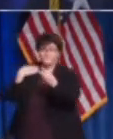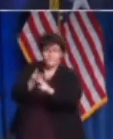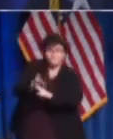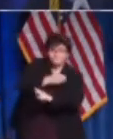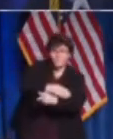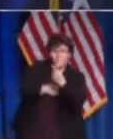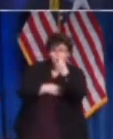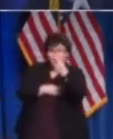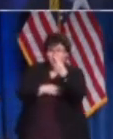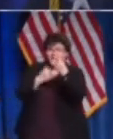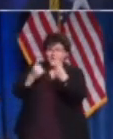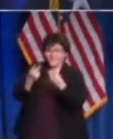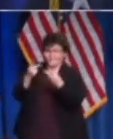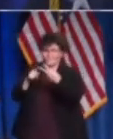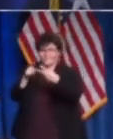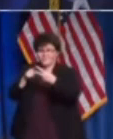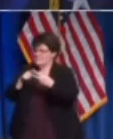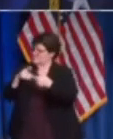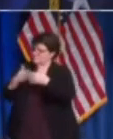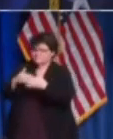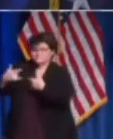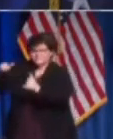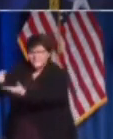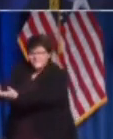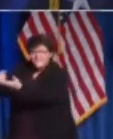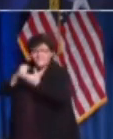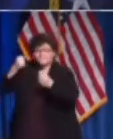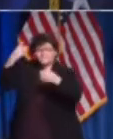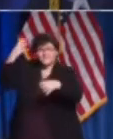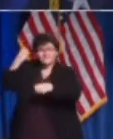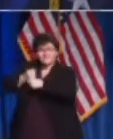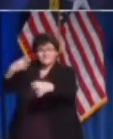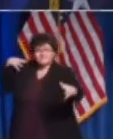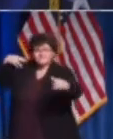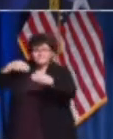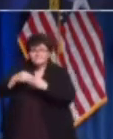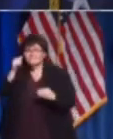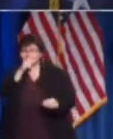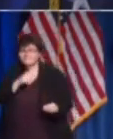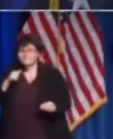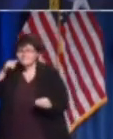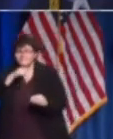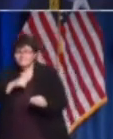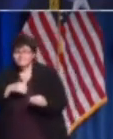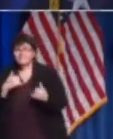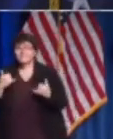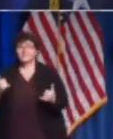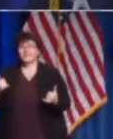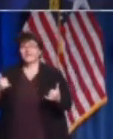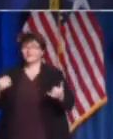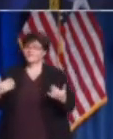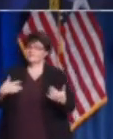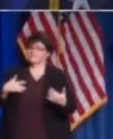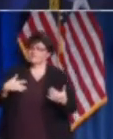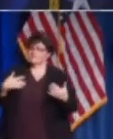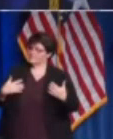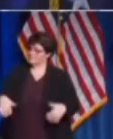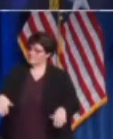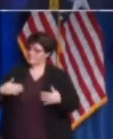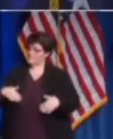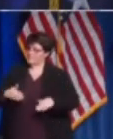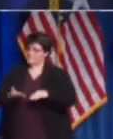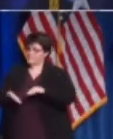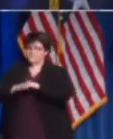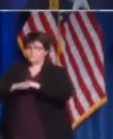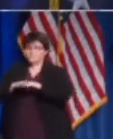ceremony means even more. And I look what's going on in Washington over the last couple of years and